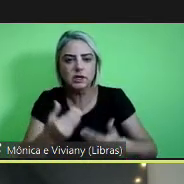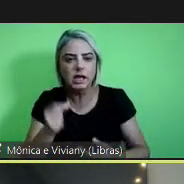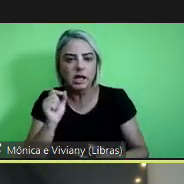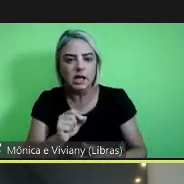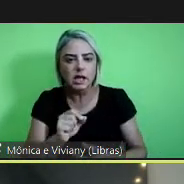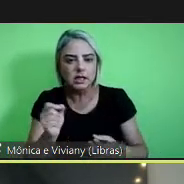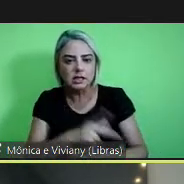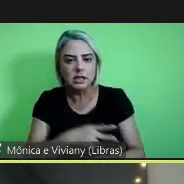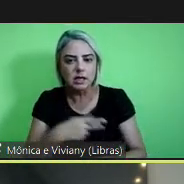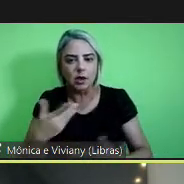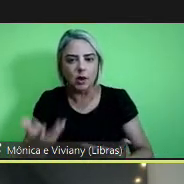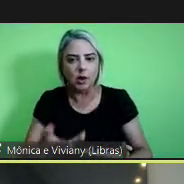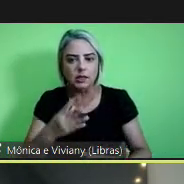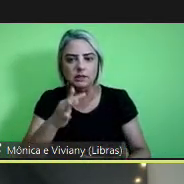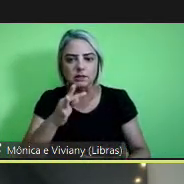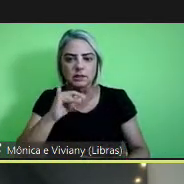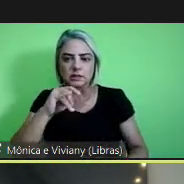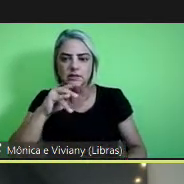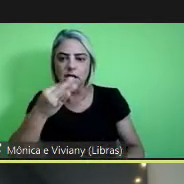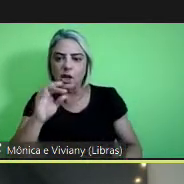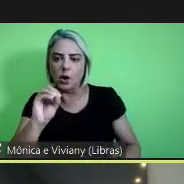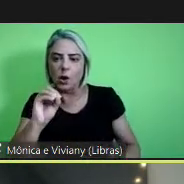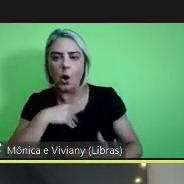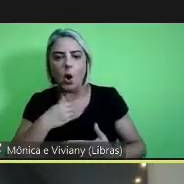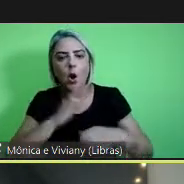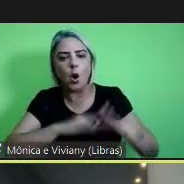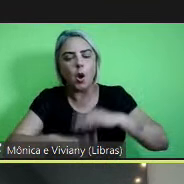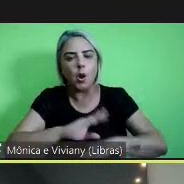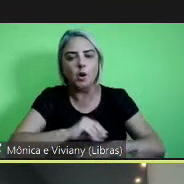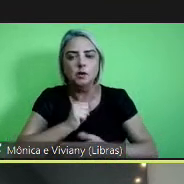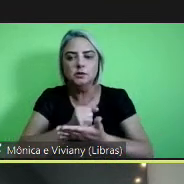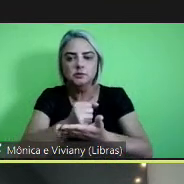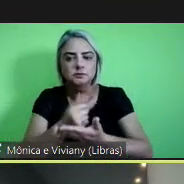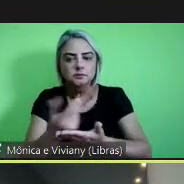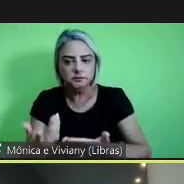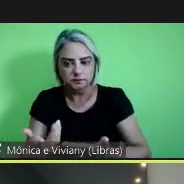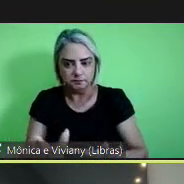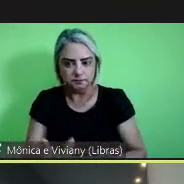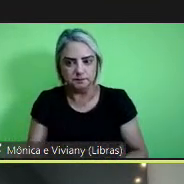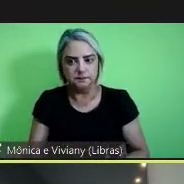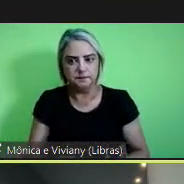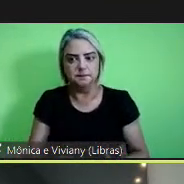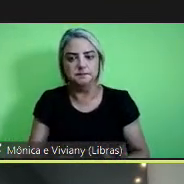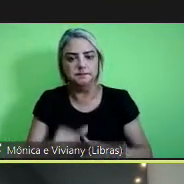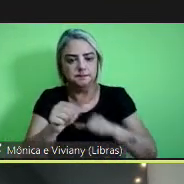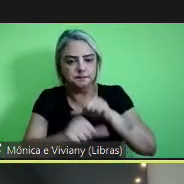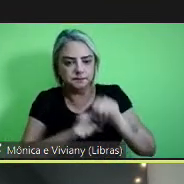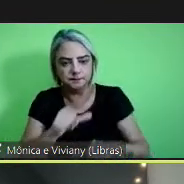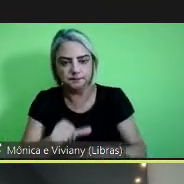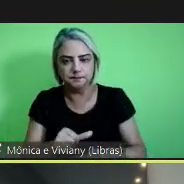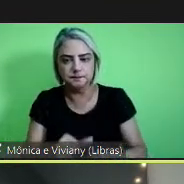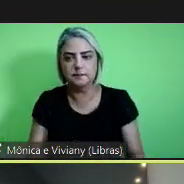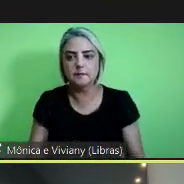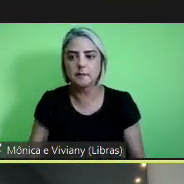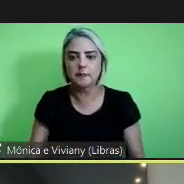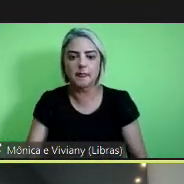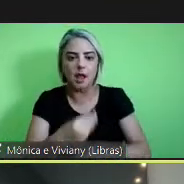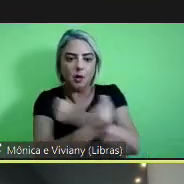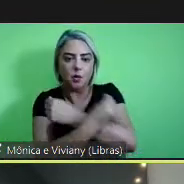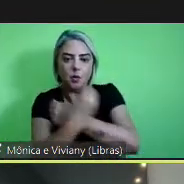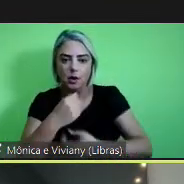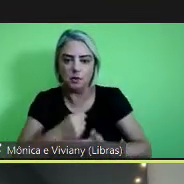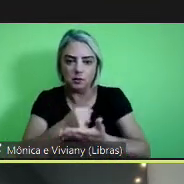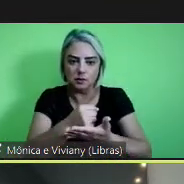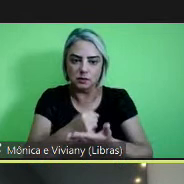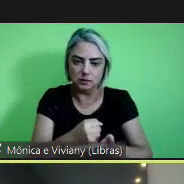assess the awareness and the willingness to be participating in the activities and the level of interest as